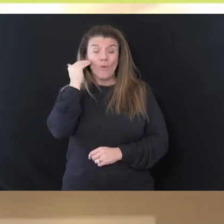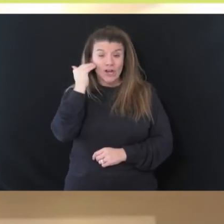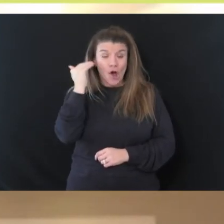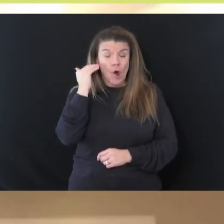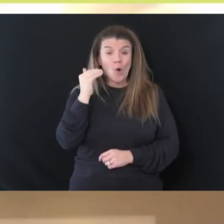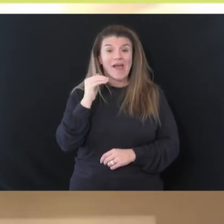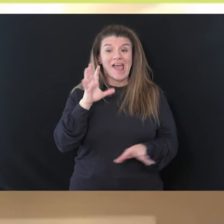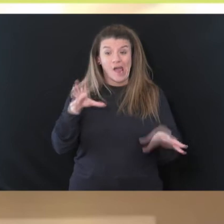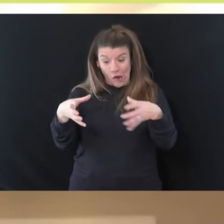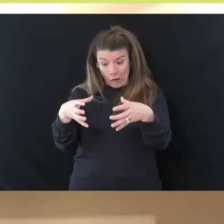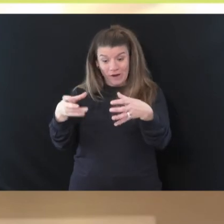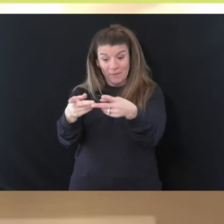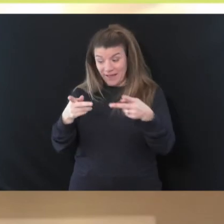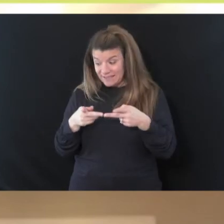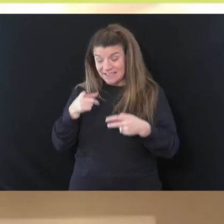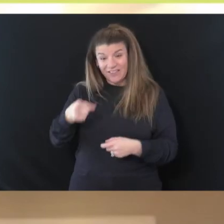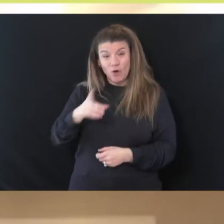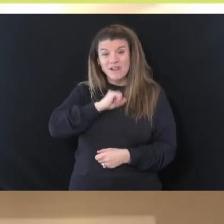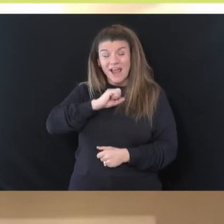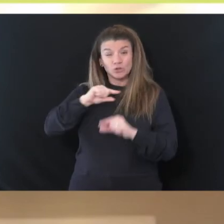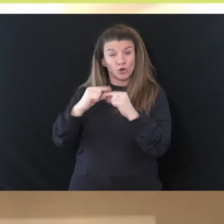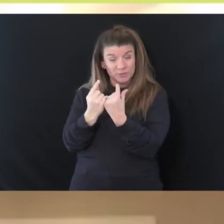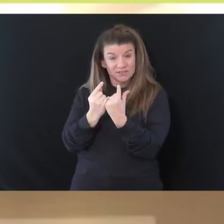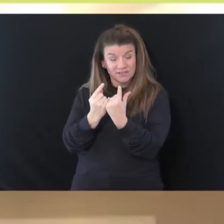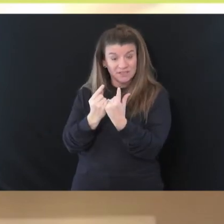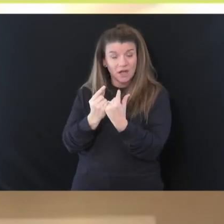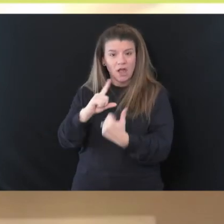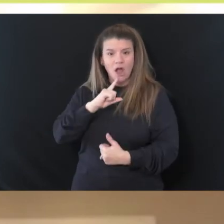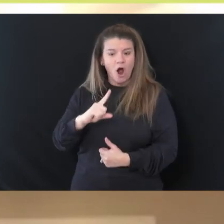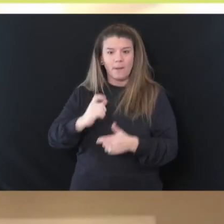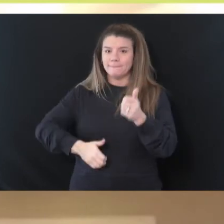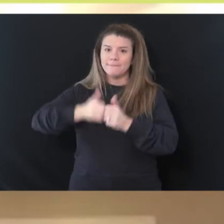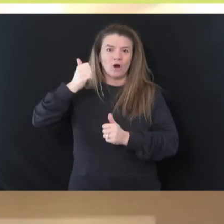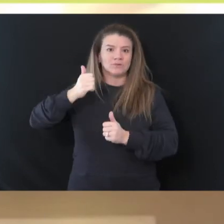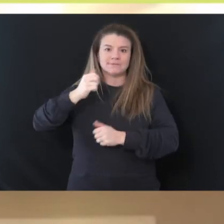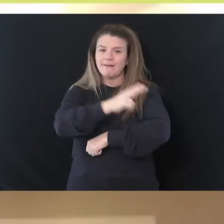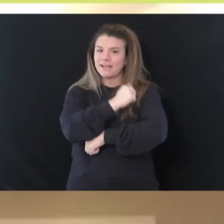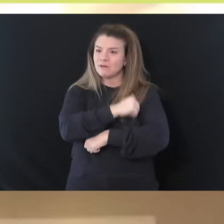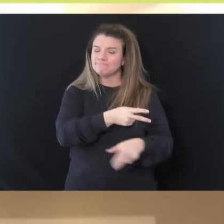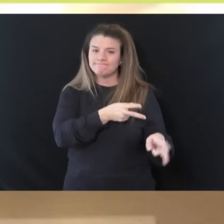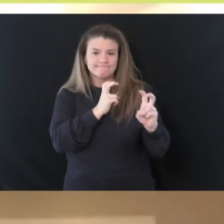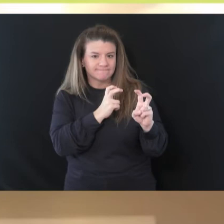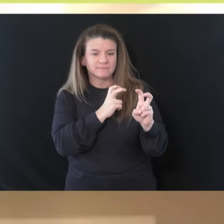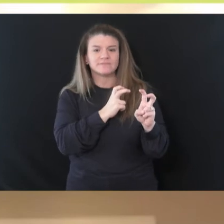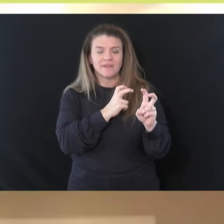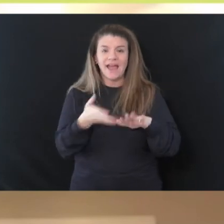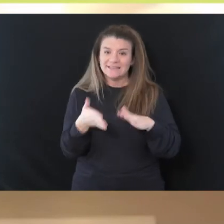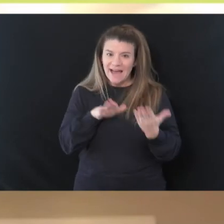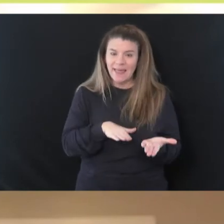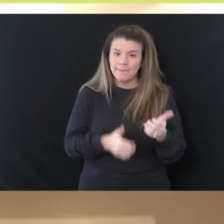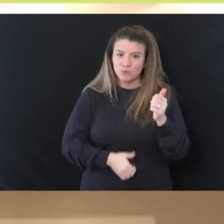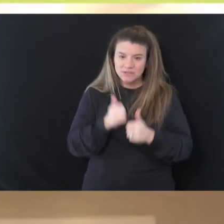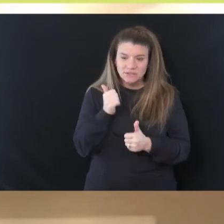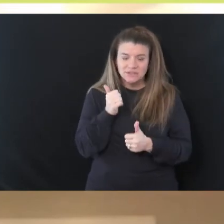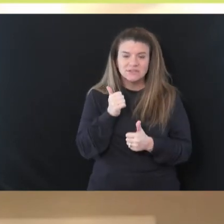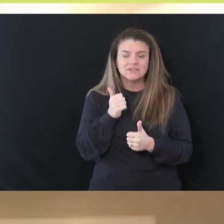in congregate settings, those age groups are most hospitalized and die the most.